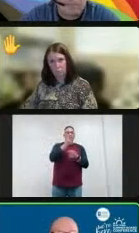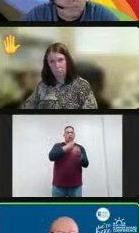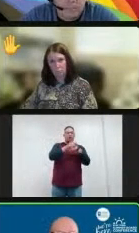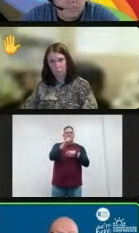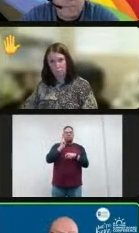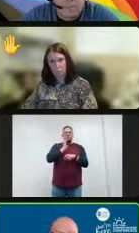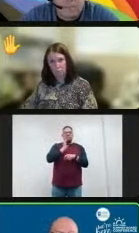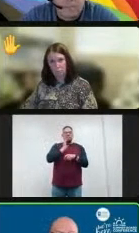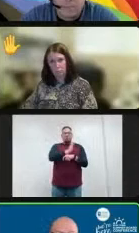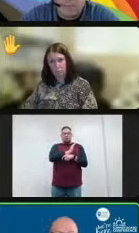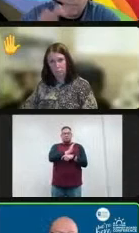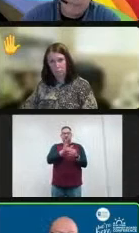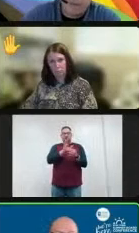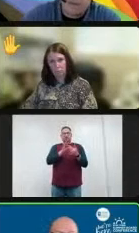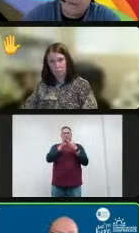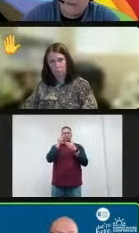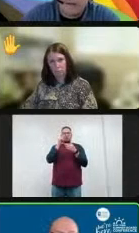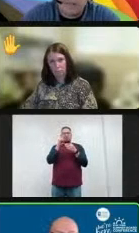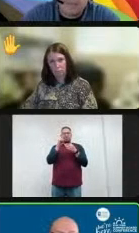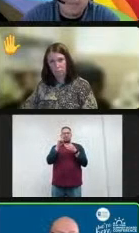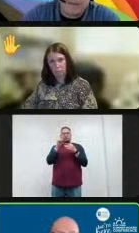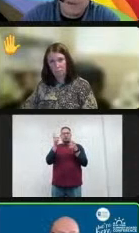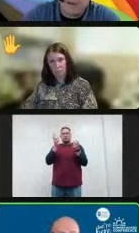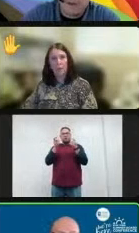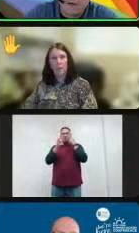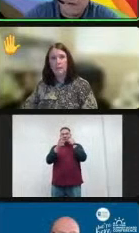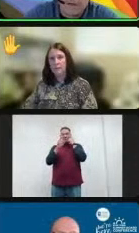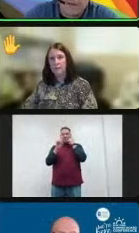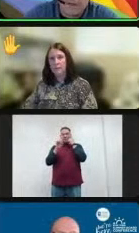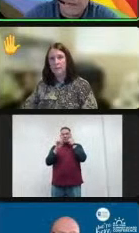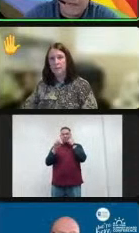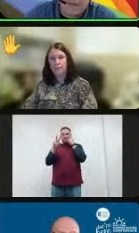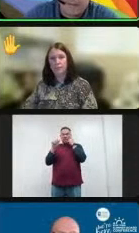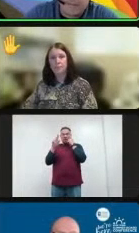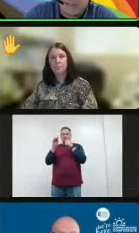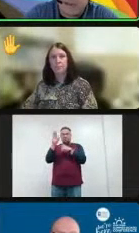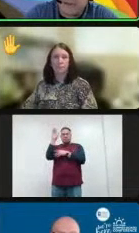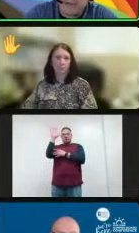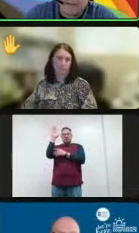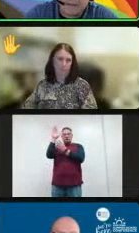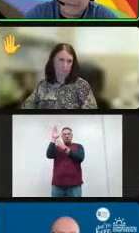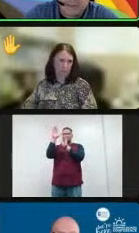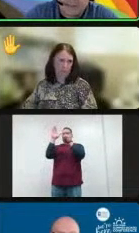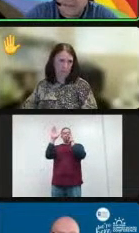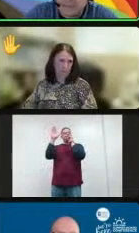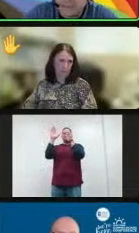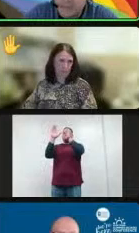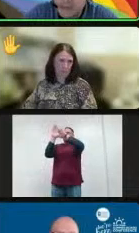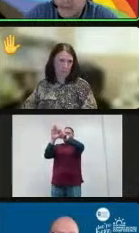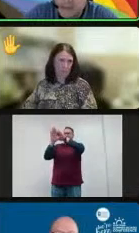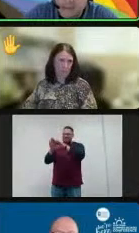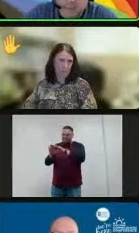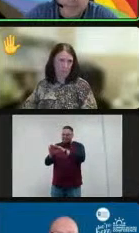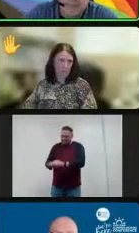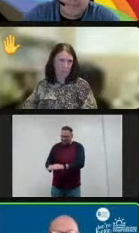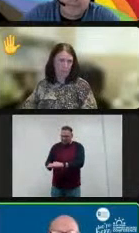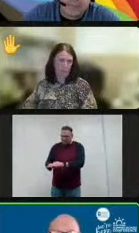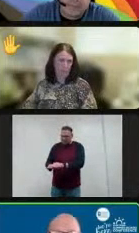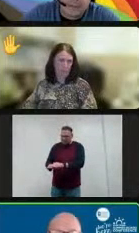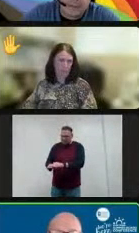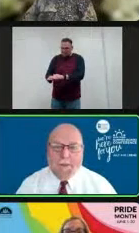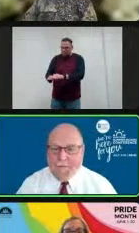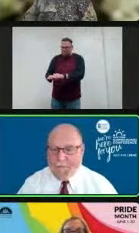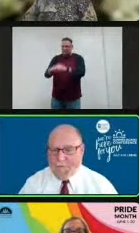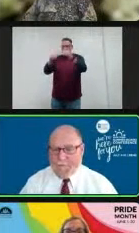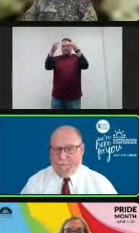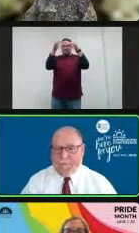Osvaldo, your hand is up. Is it still up, or you want to speak on this one? No, it did not put it down. So give me a second to read that again. Then I'm moving on to